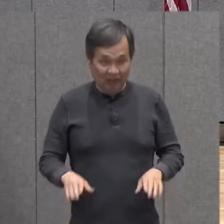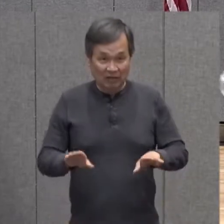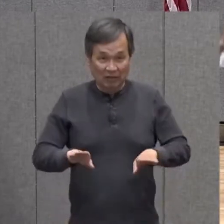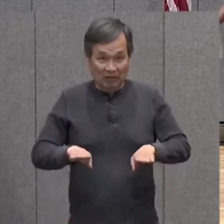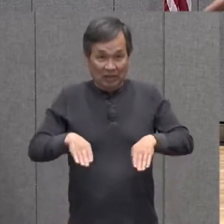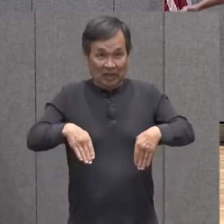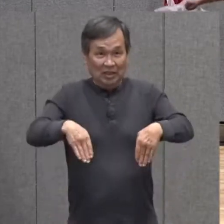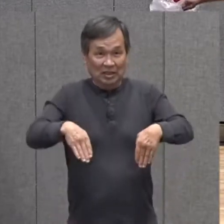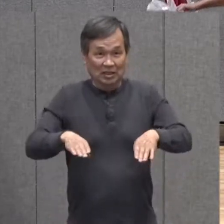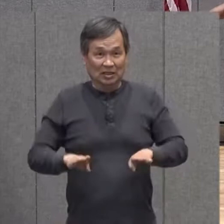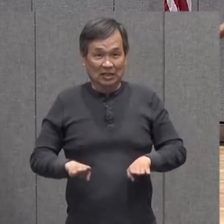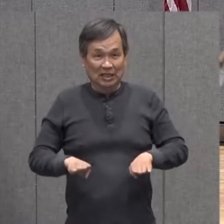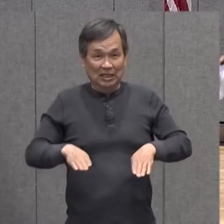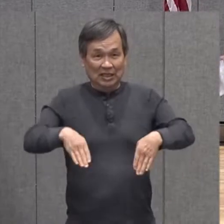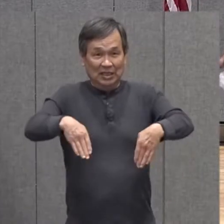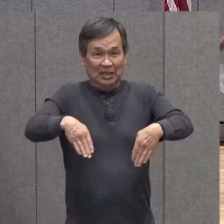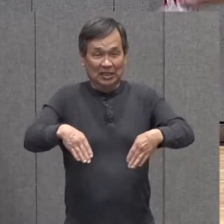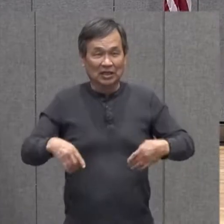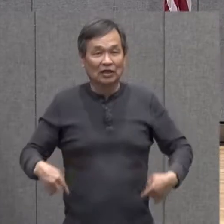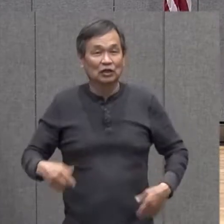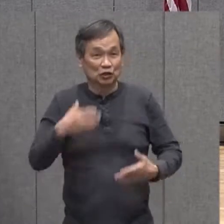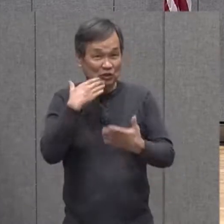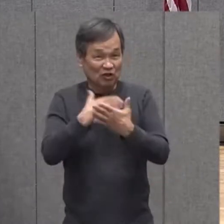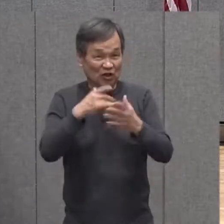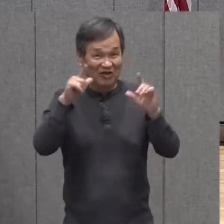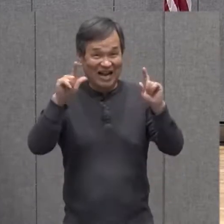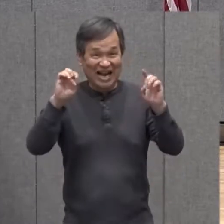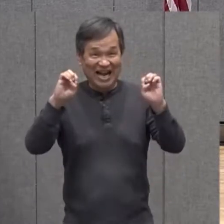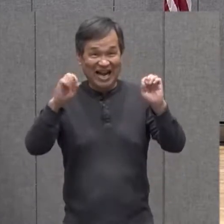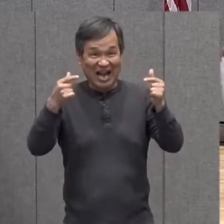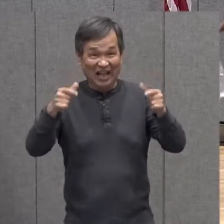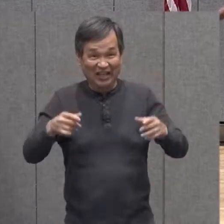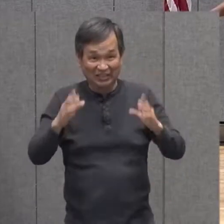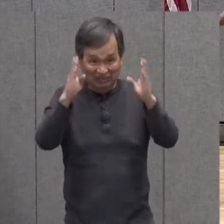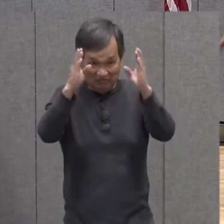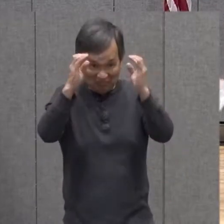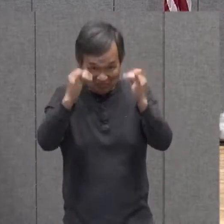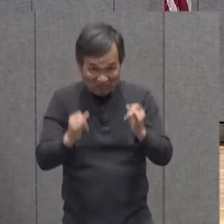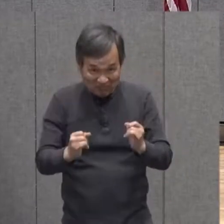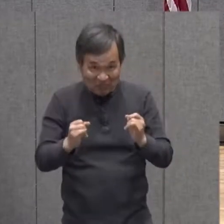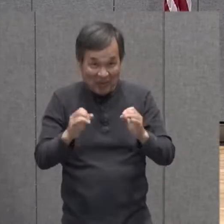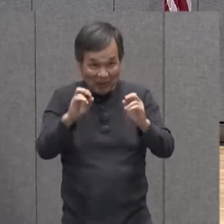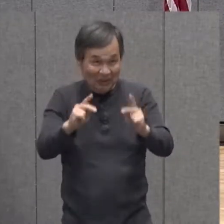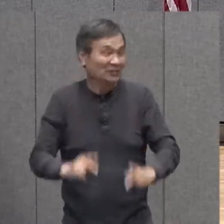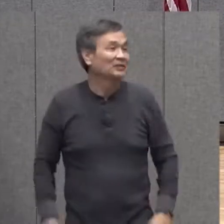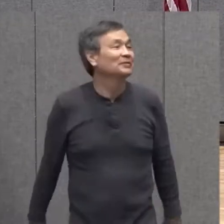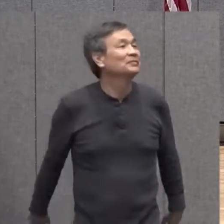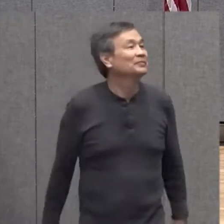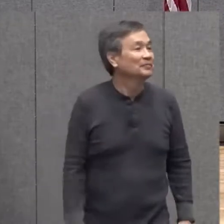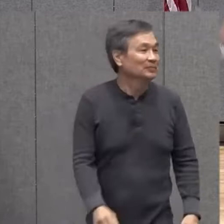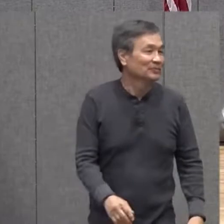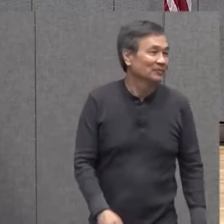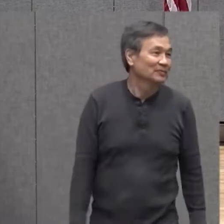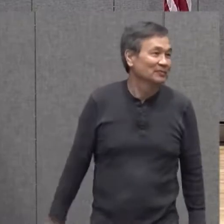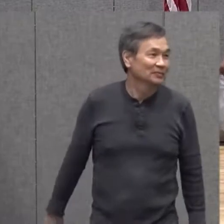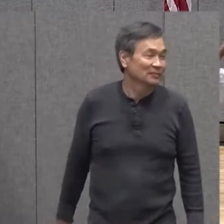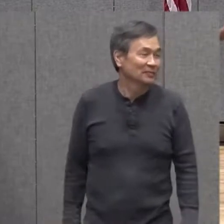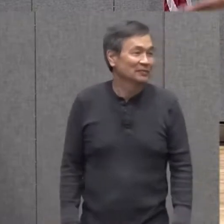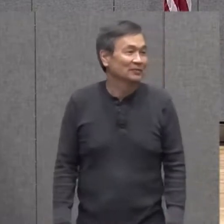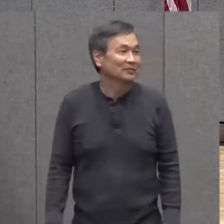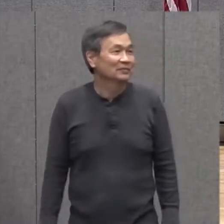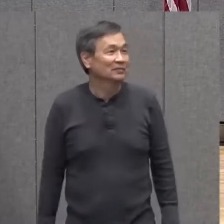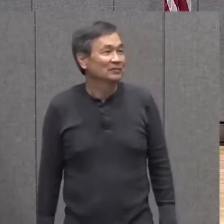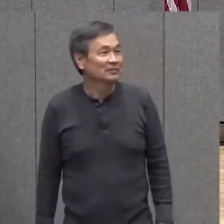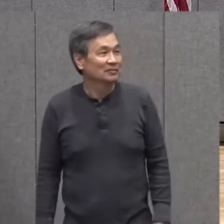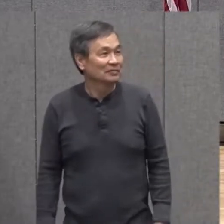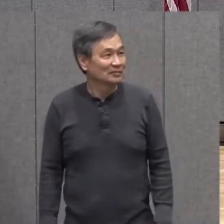actually getting a calf workout here. So cross it or cross it up Pónganse en sus puntillas para down. poder llegar hasta arriba. Two more Hasta crosses. arriba. and over the